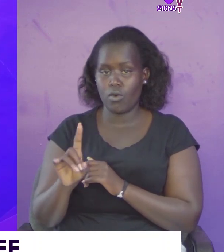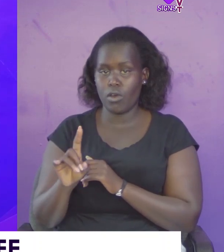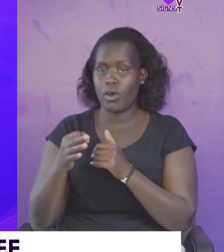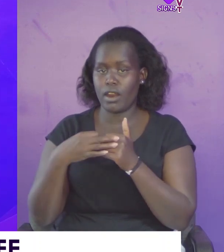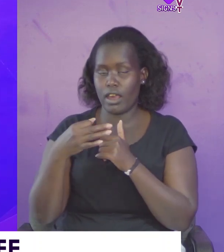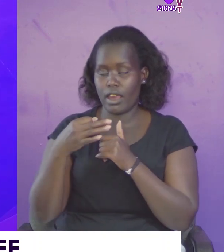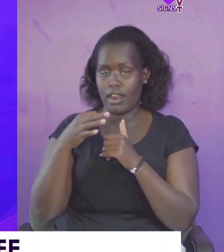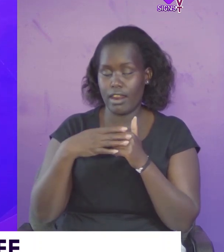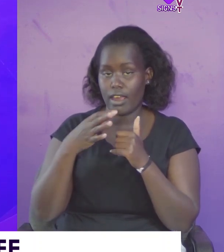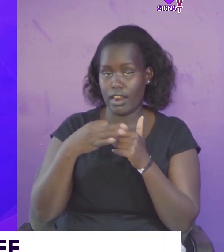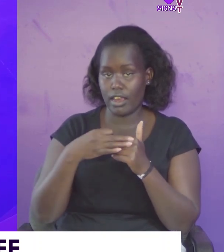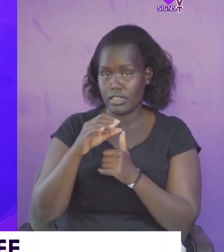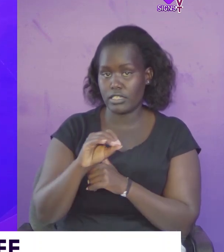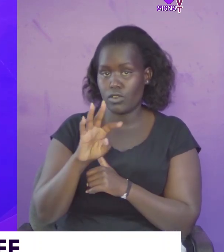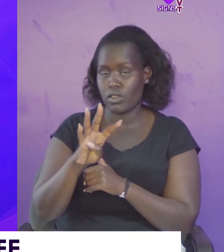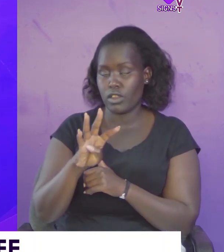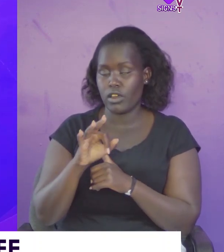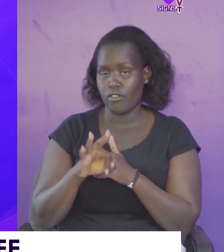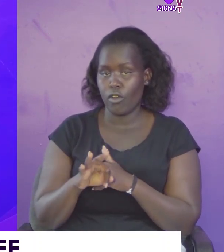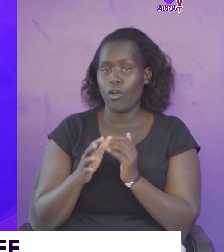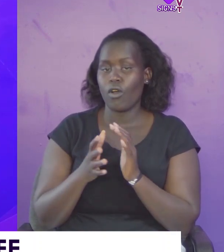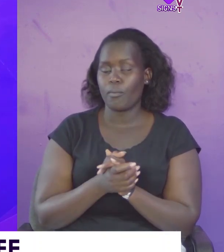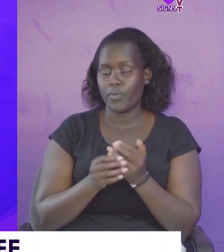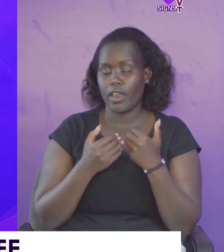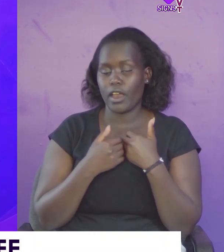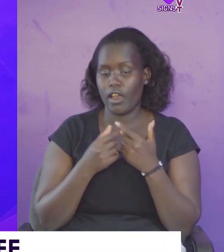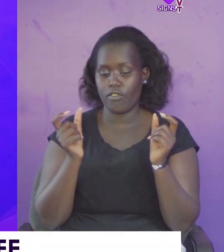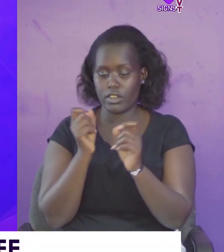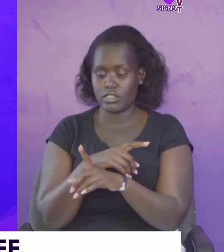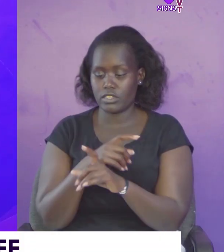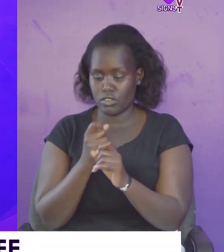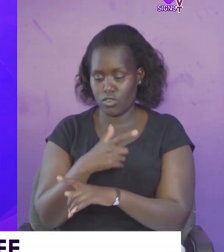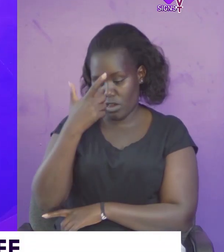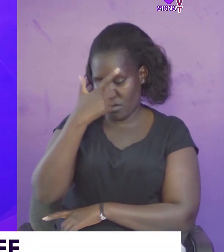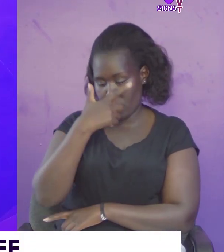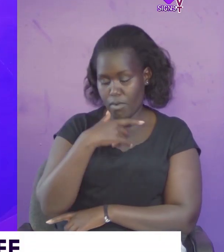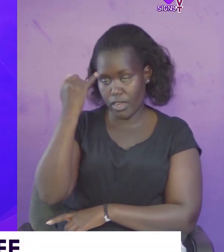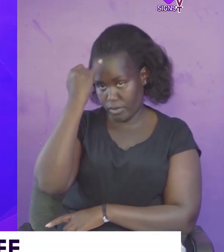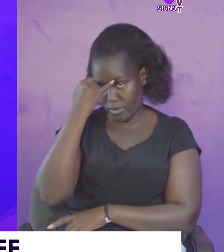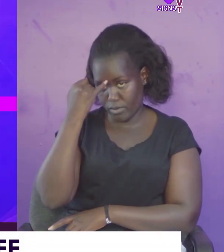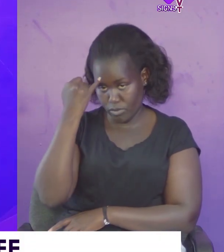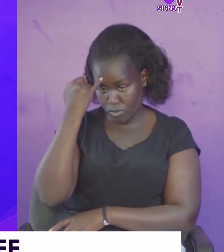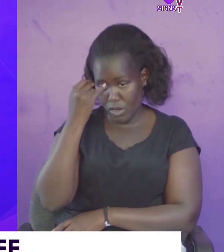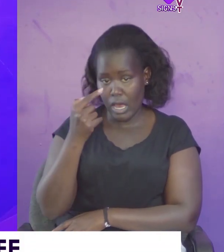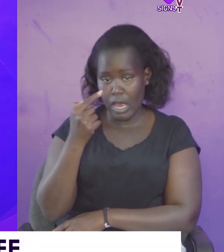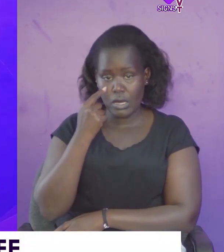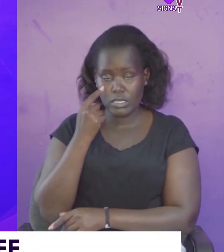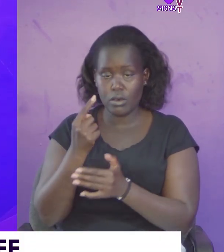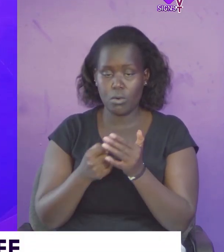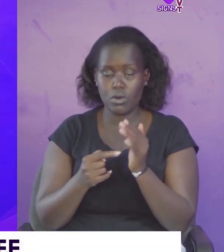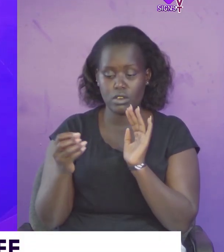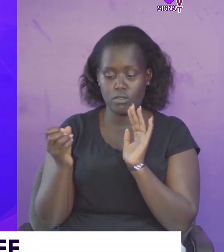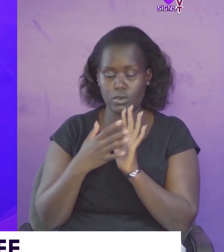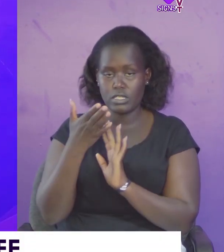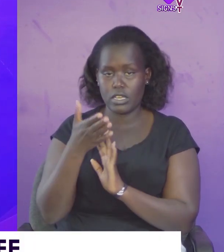0111980384. I have a TikTok handle, Blind Jonas Simba. Just get in there, see what I've put there from the